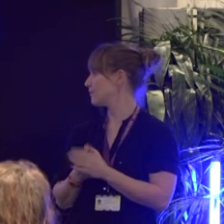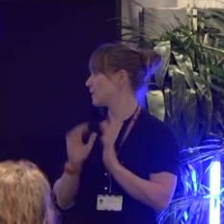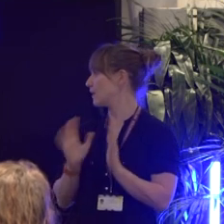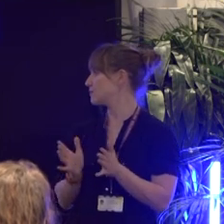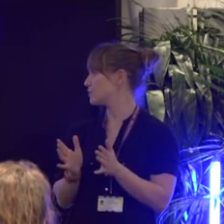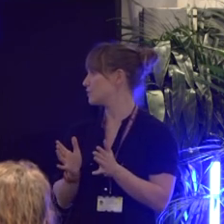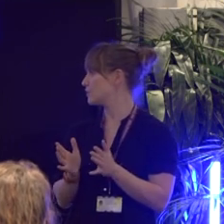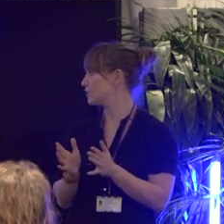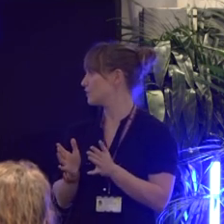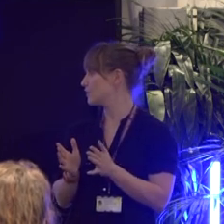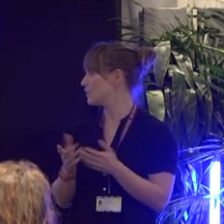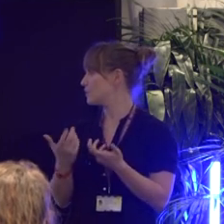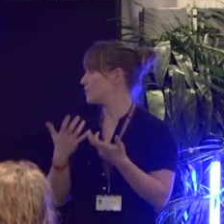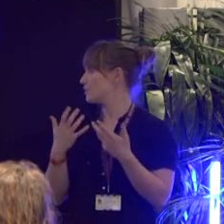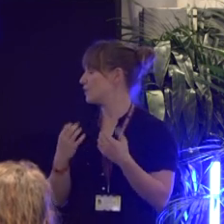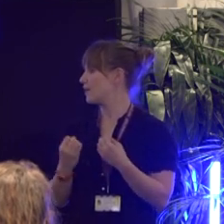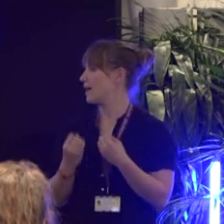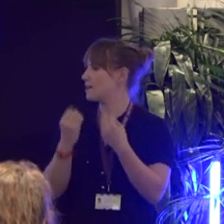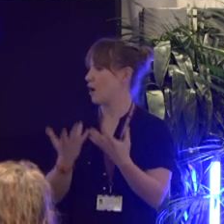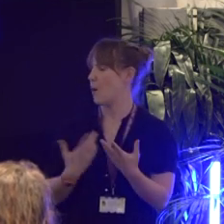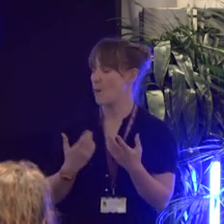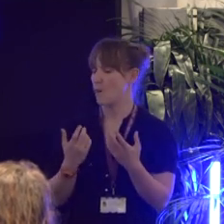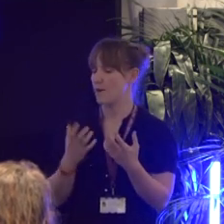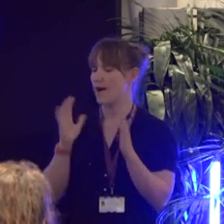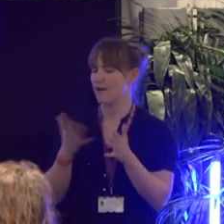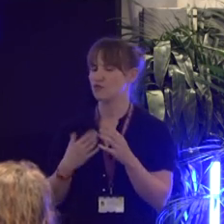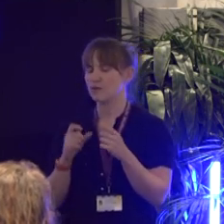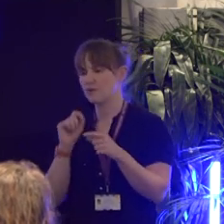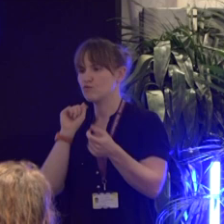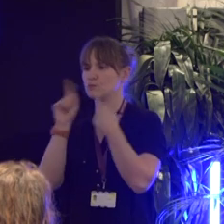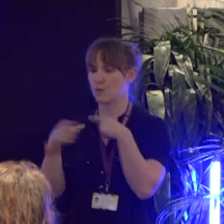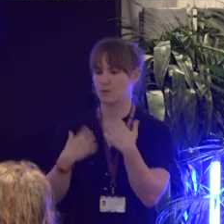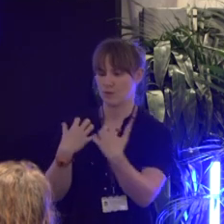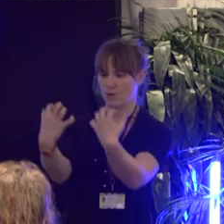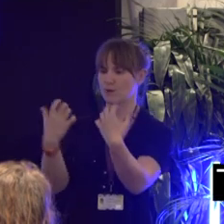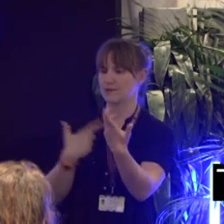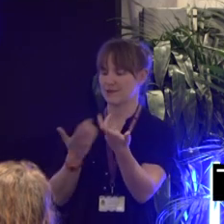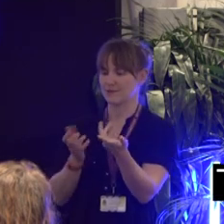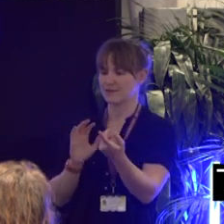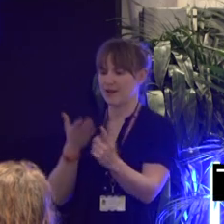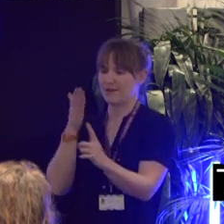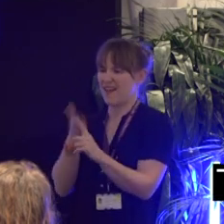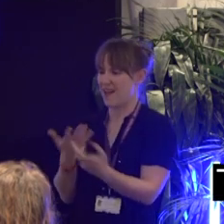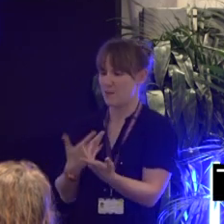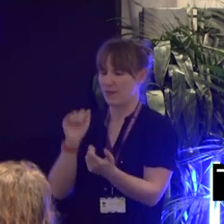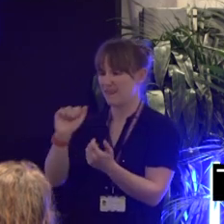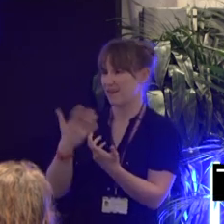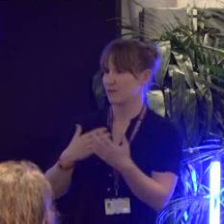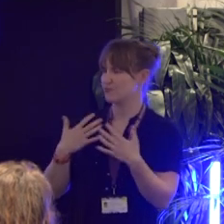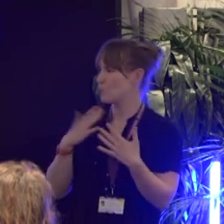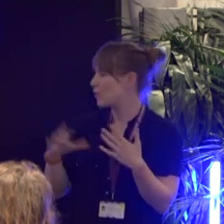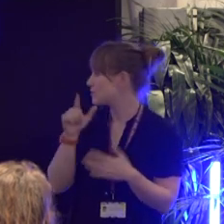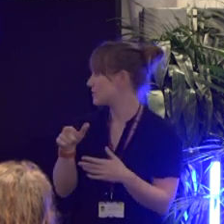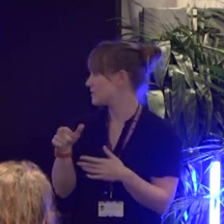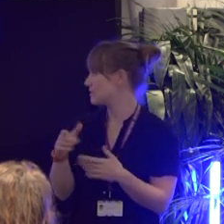utility and you're responding to their intent. So I think, and that doesn't always have to be boring things, they might be asking exciting things.